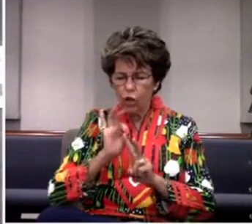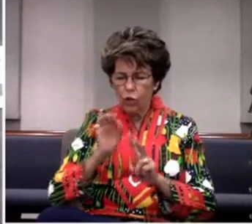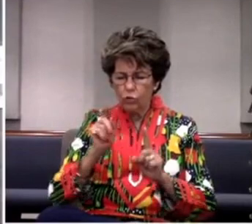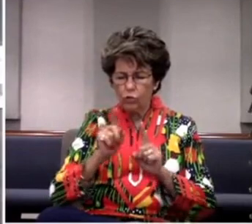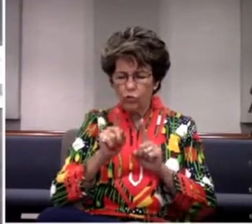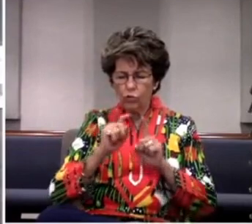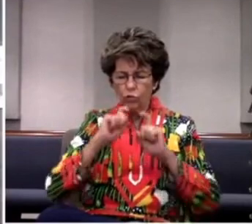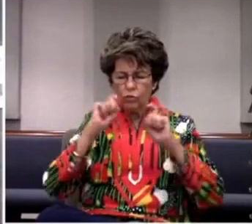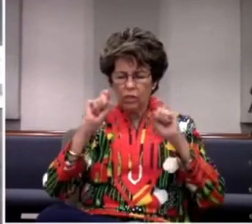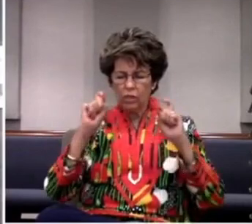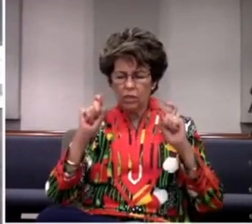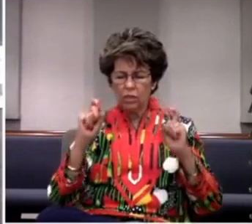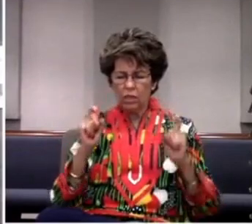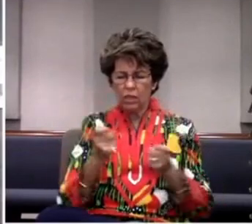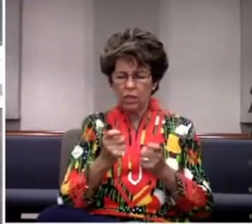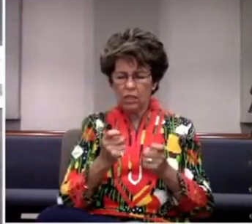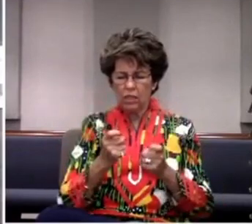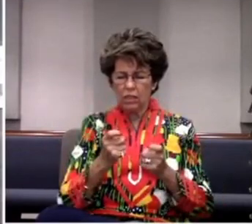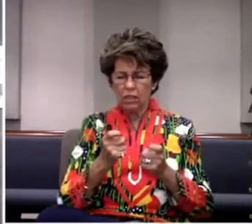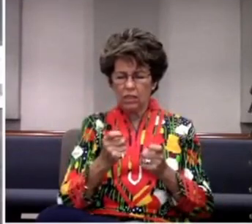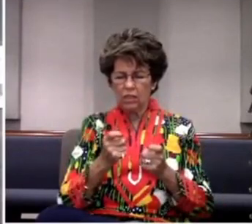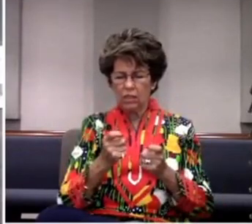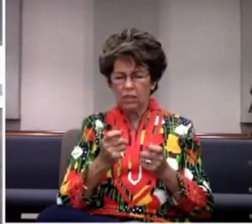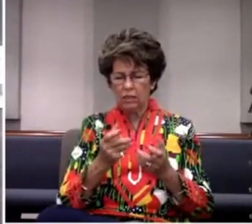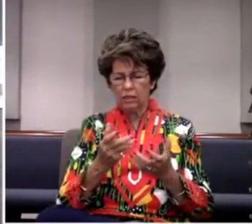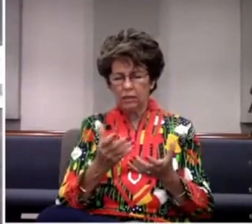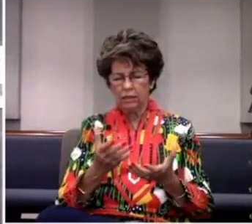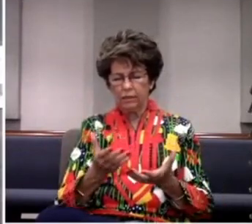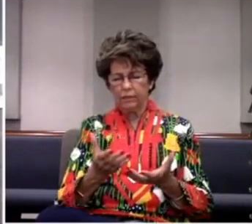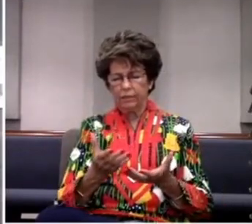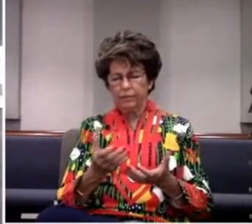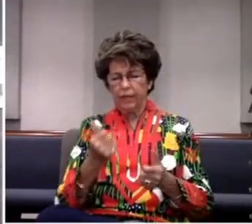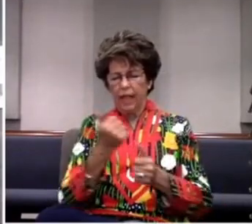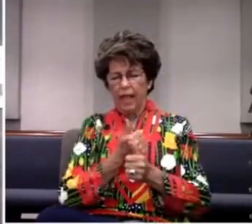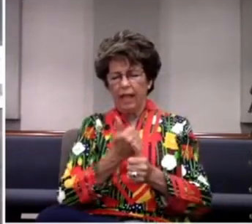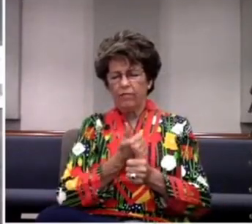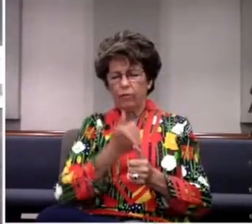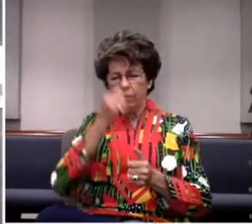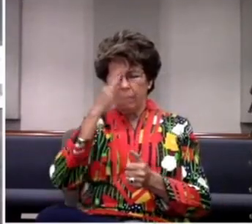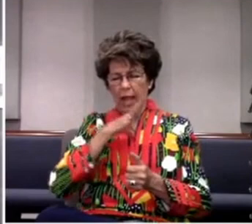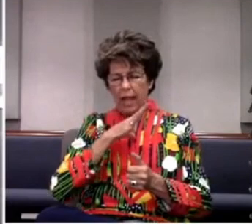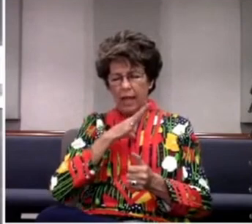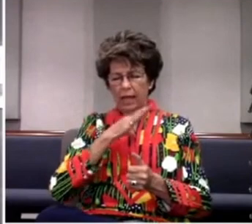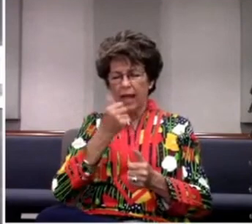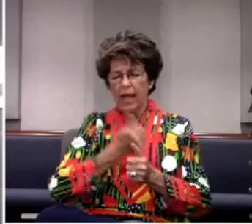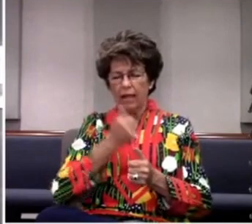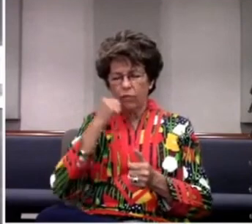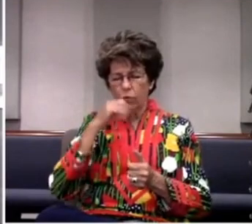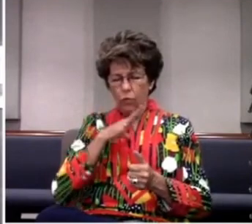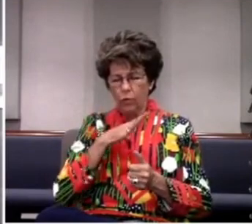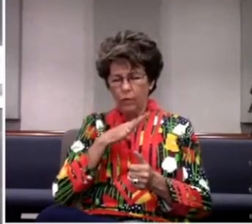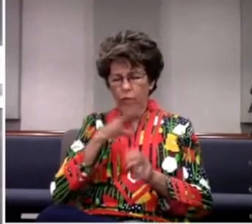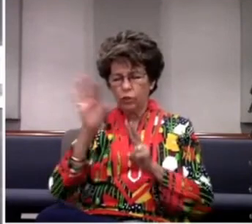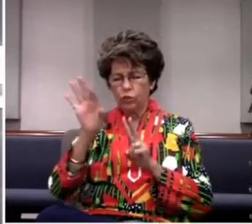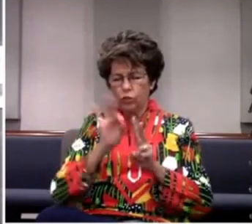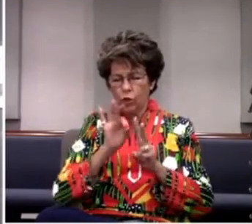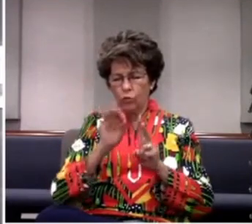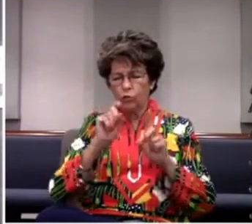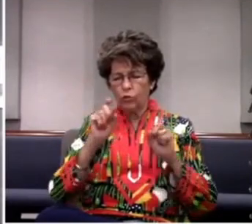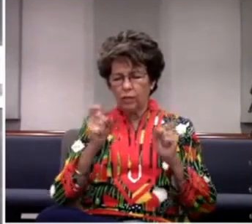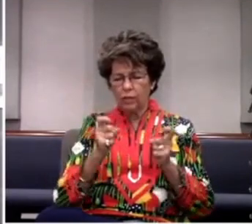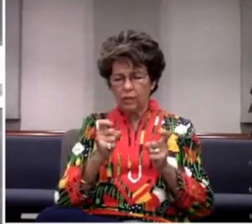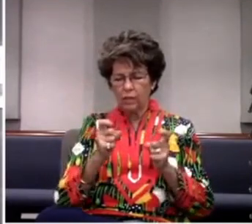Every man is a sinner. Every woman is a sinner. we have chosen to sin.